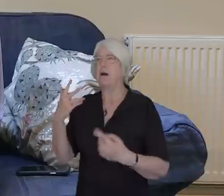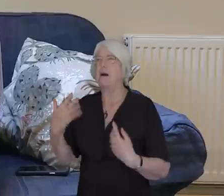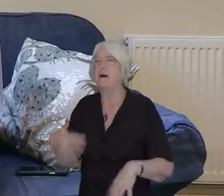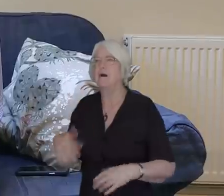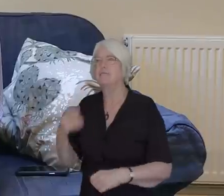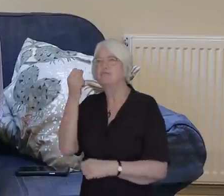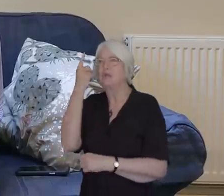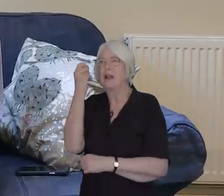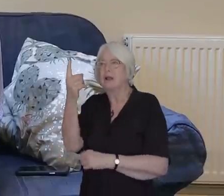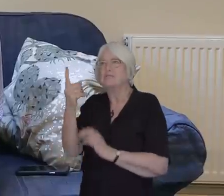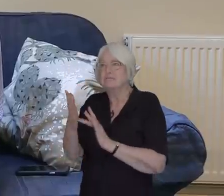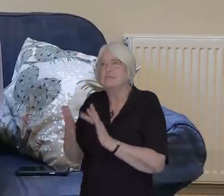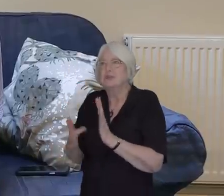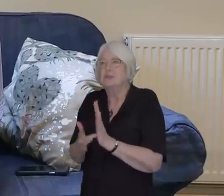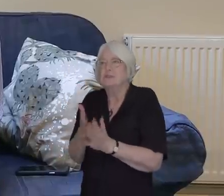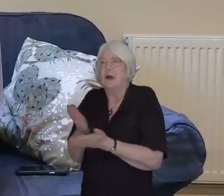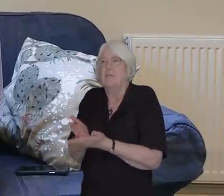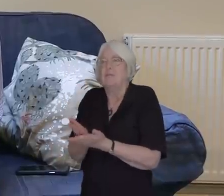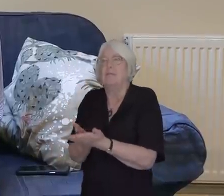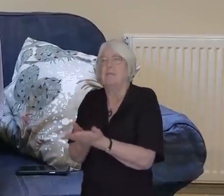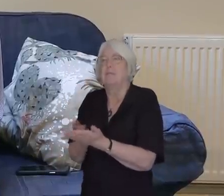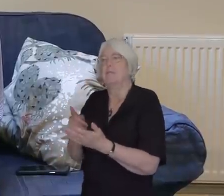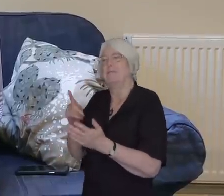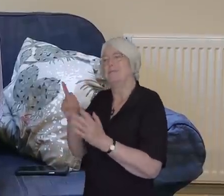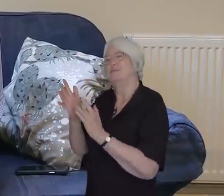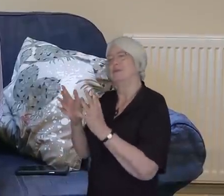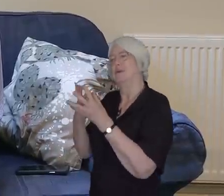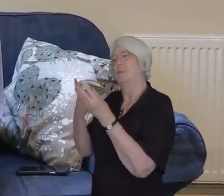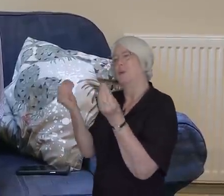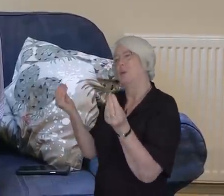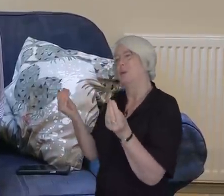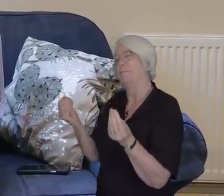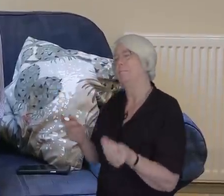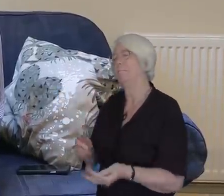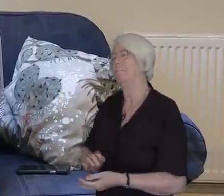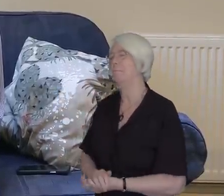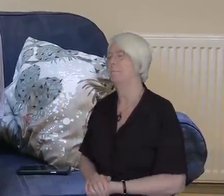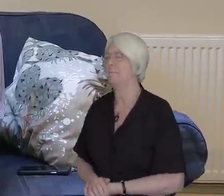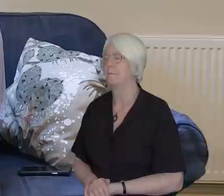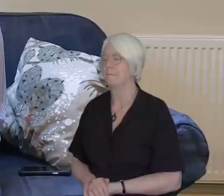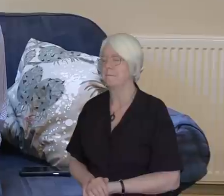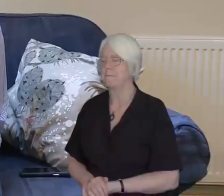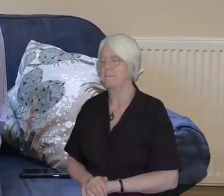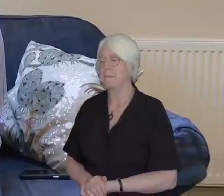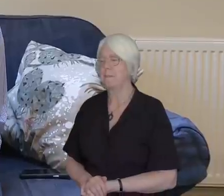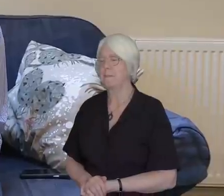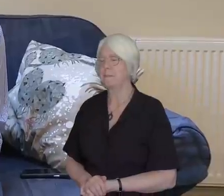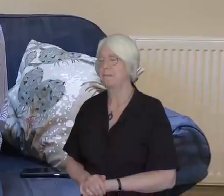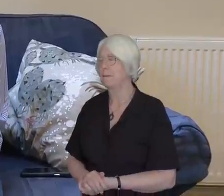were opened, and they recognized him, and he vanished from their sight.